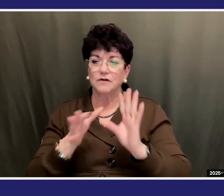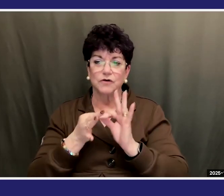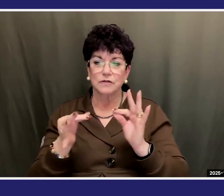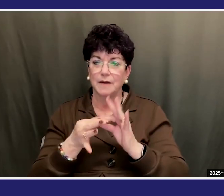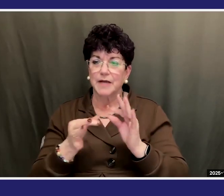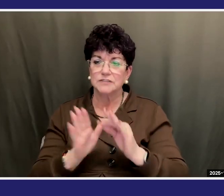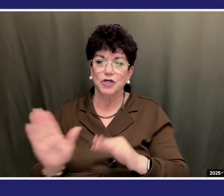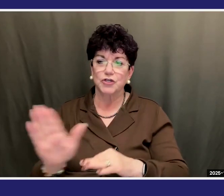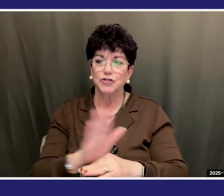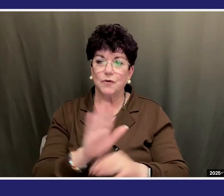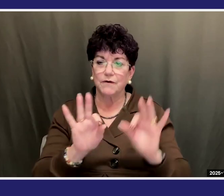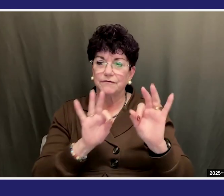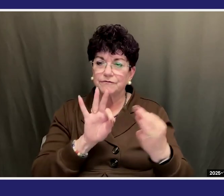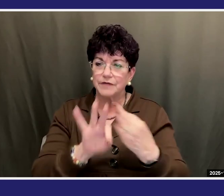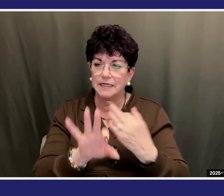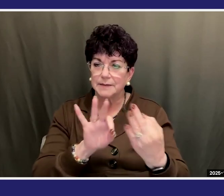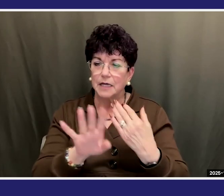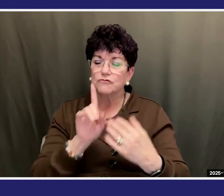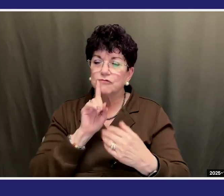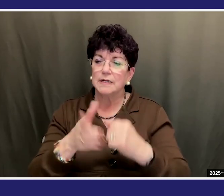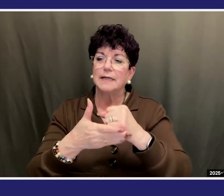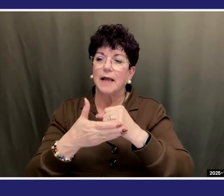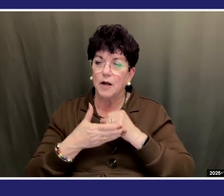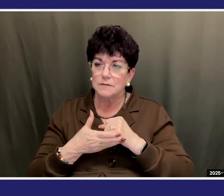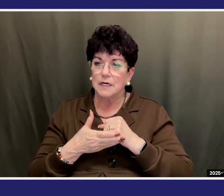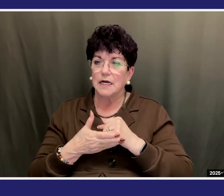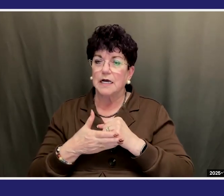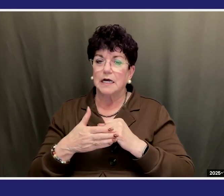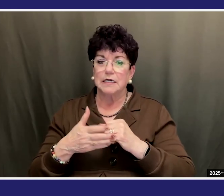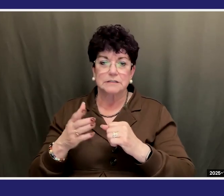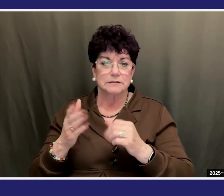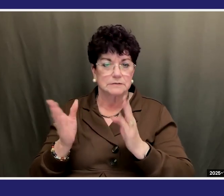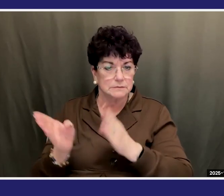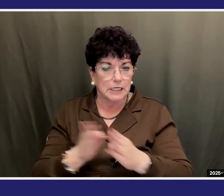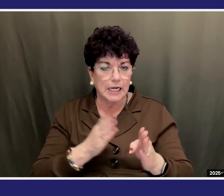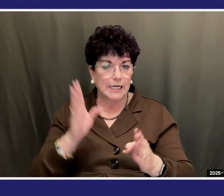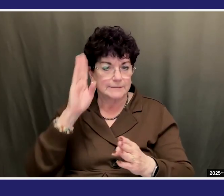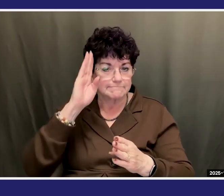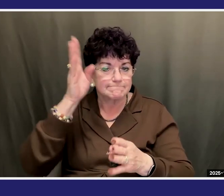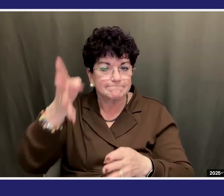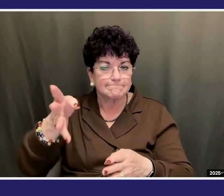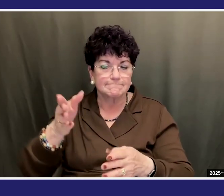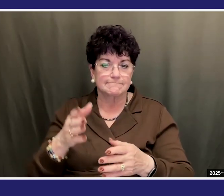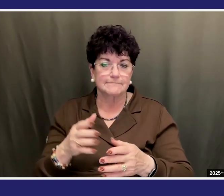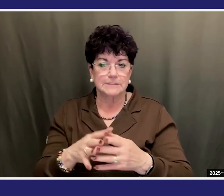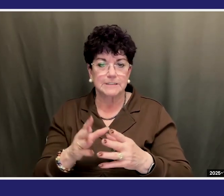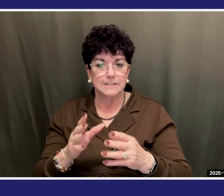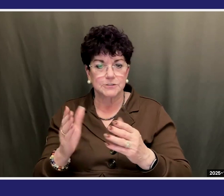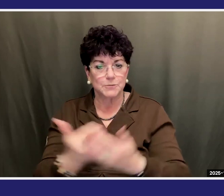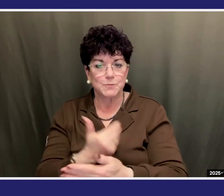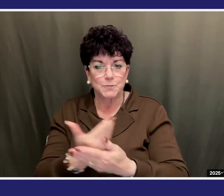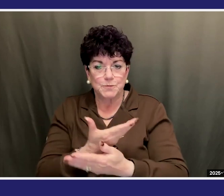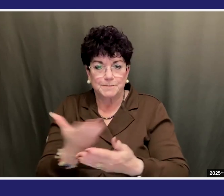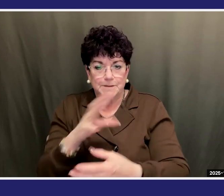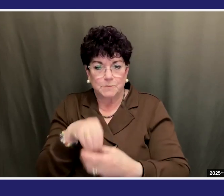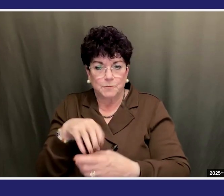Your insights are really what is going to help us inform how we operationalize all of these things and just